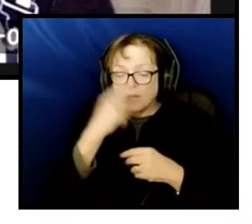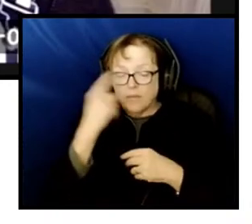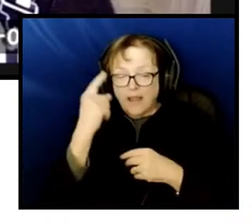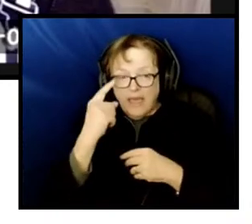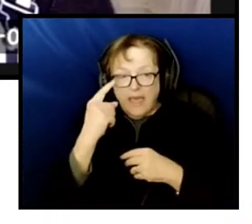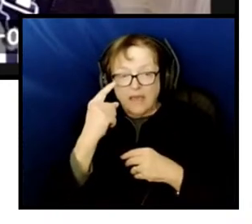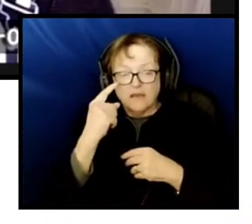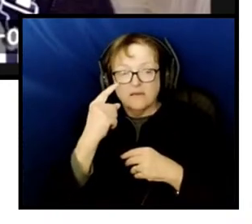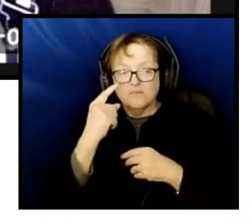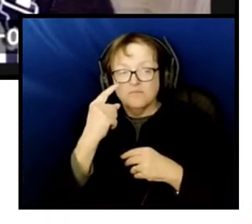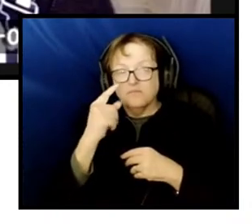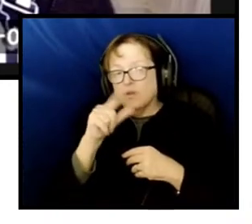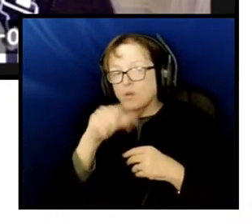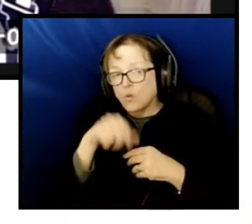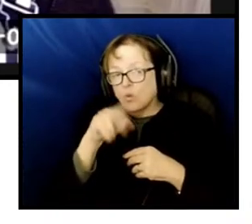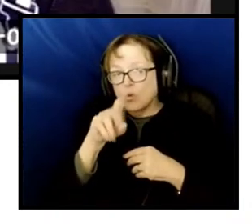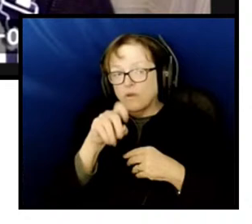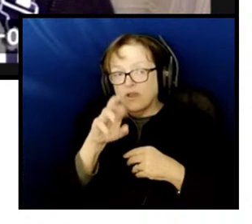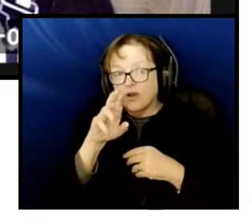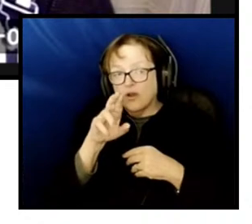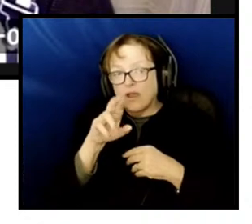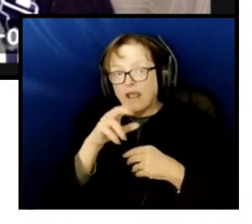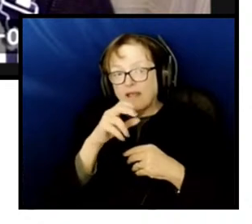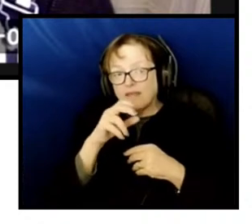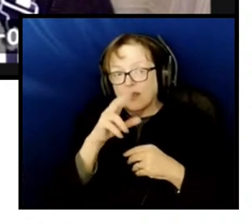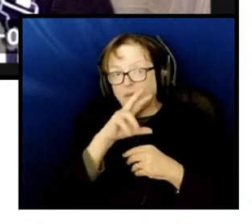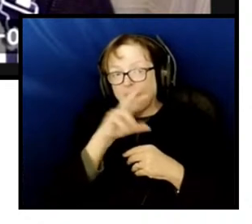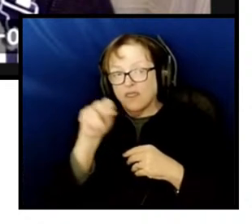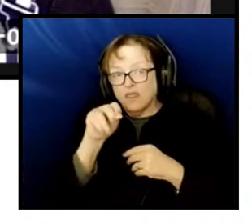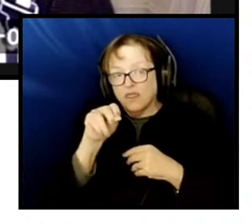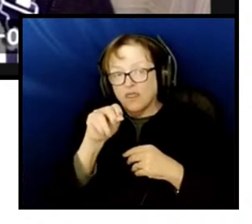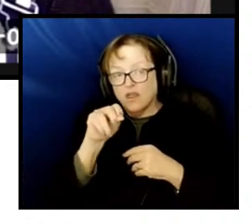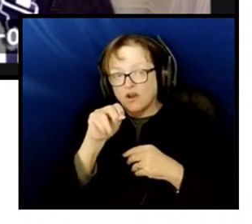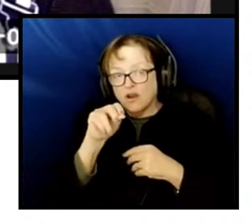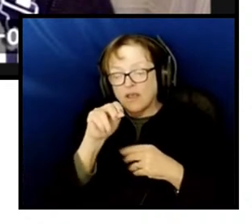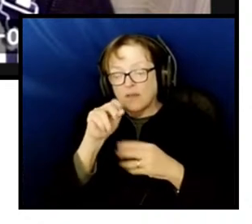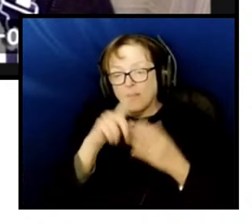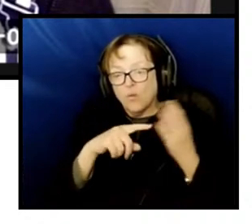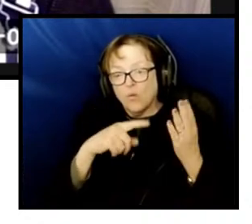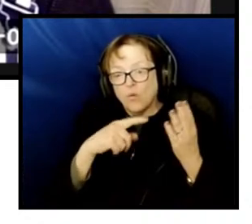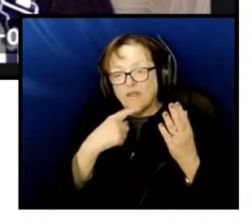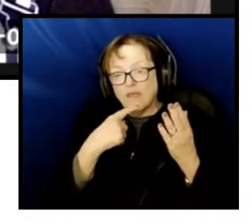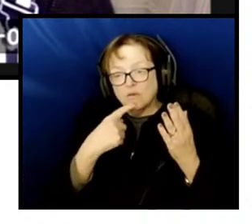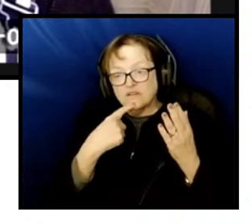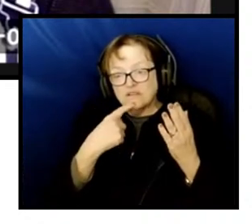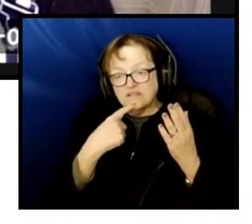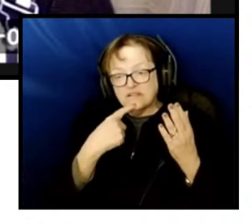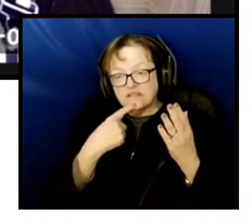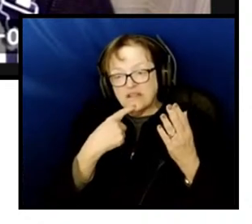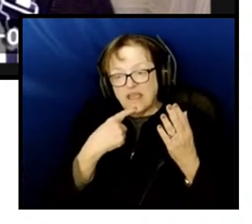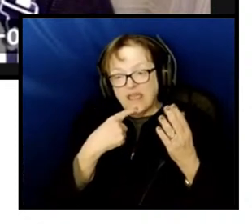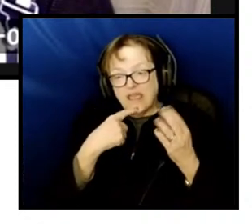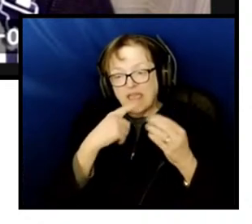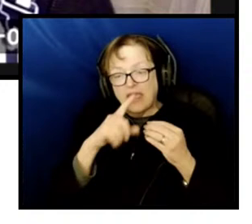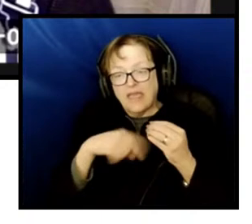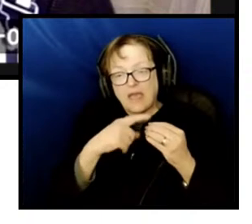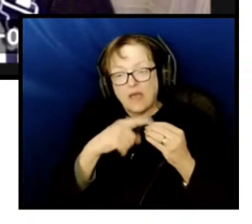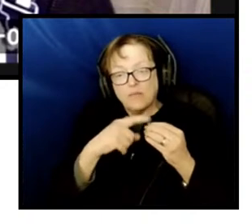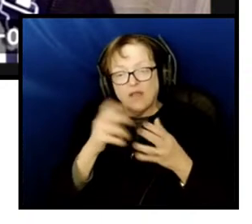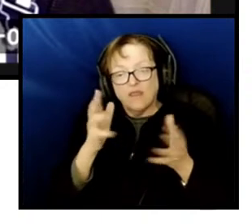had, I think, about 30 guests who were extremely interested in what they had to say and the conversation that we